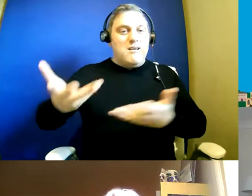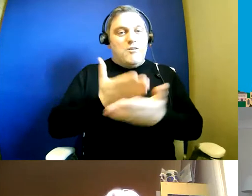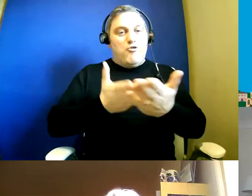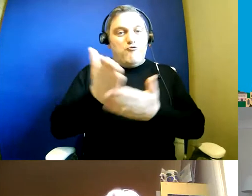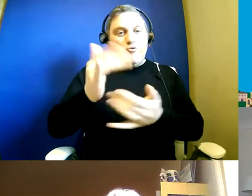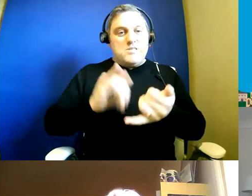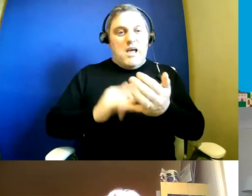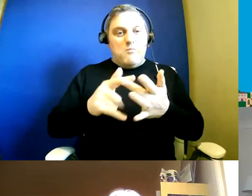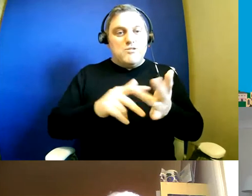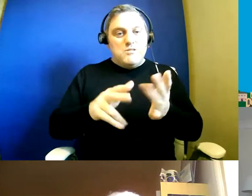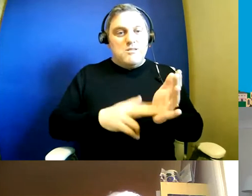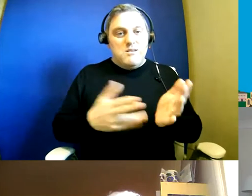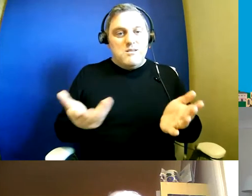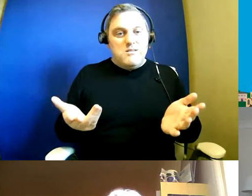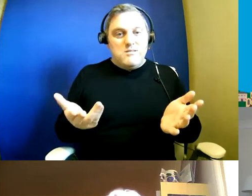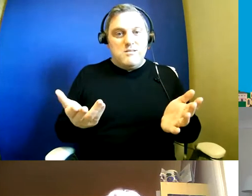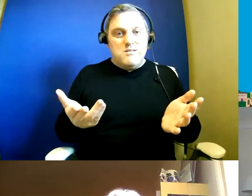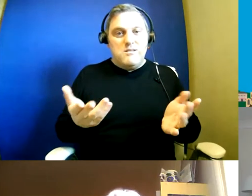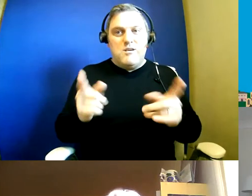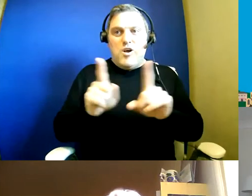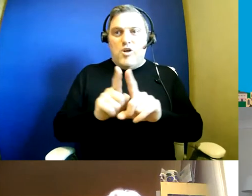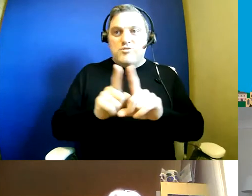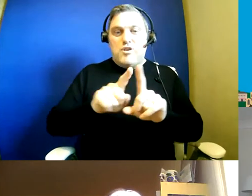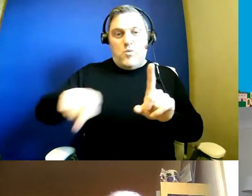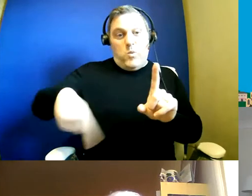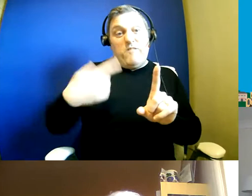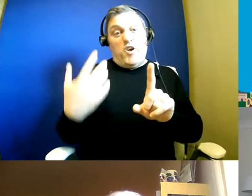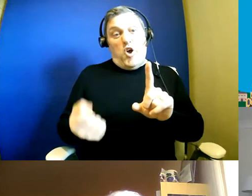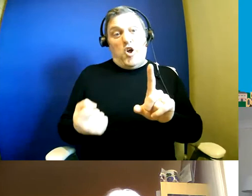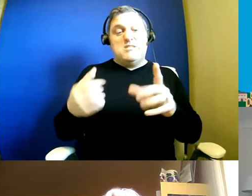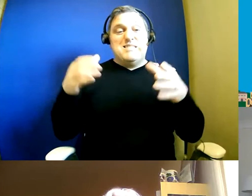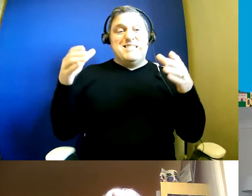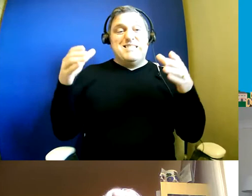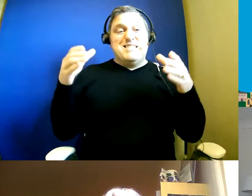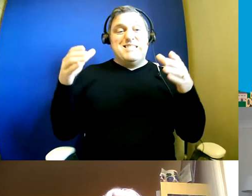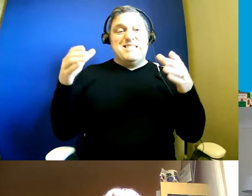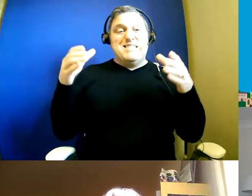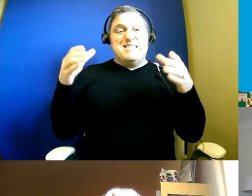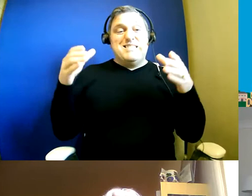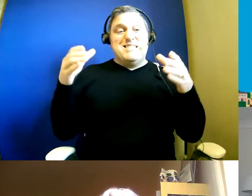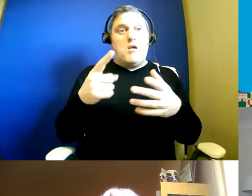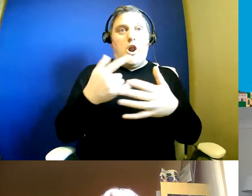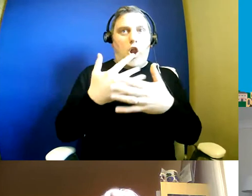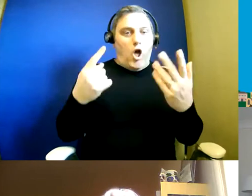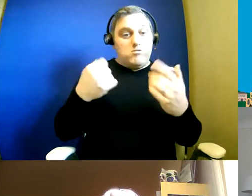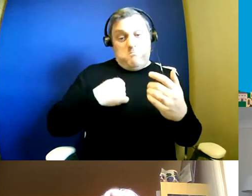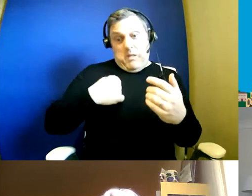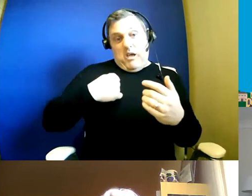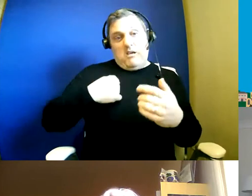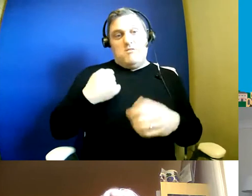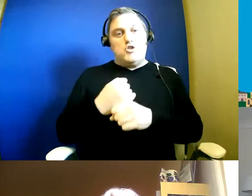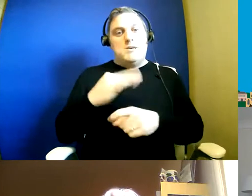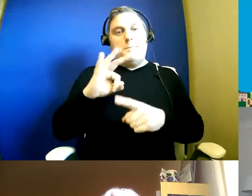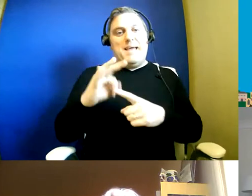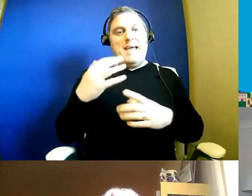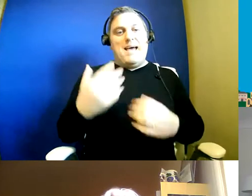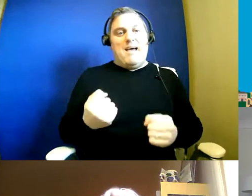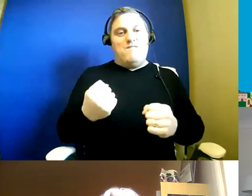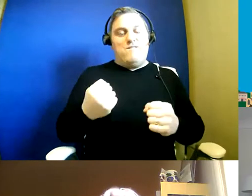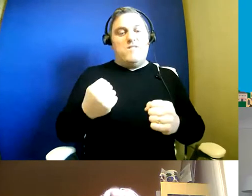Simon. So, and also, not only do we have Microsoft Teams, but lots of practices like my own have a